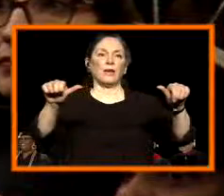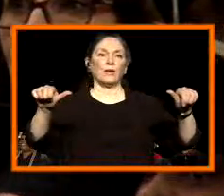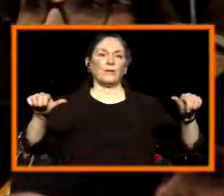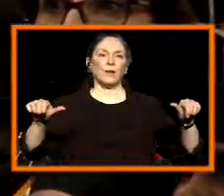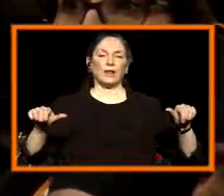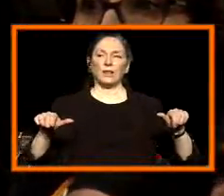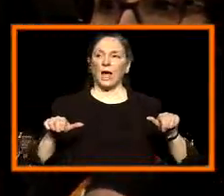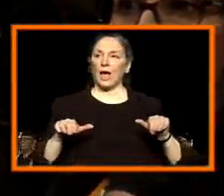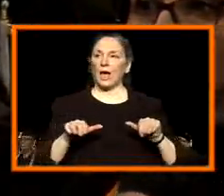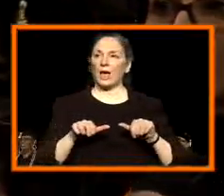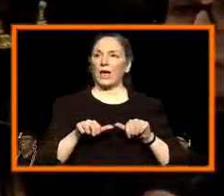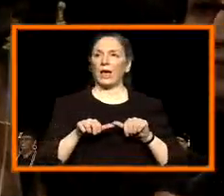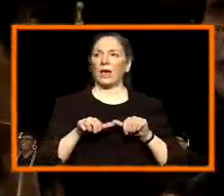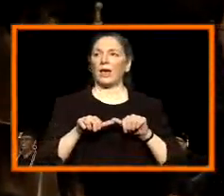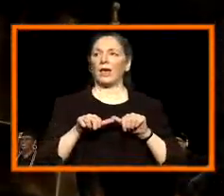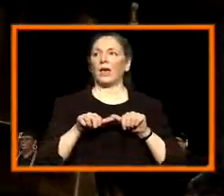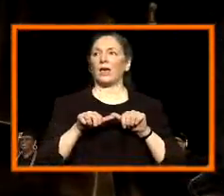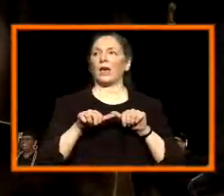native